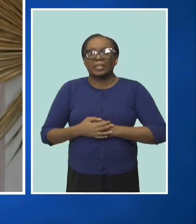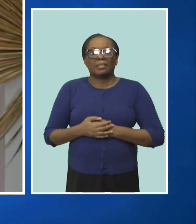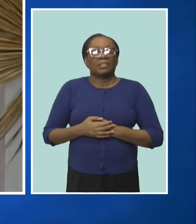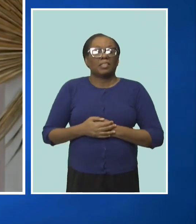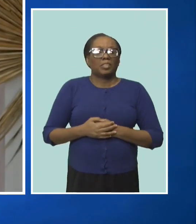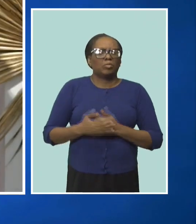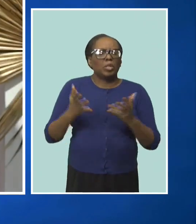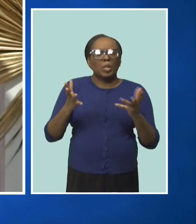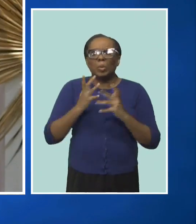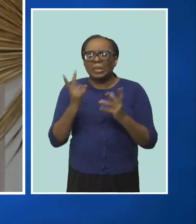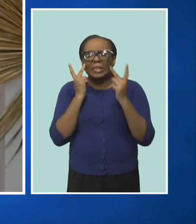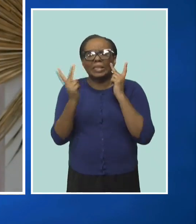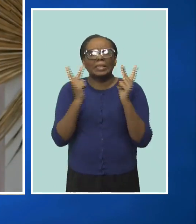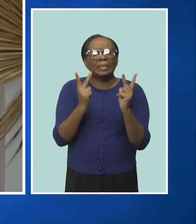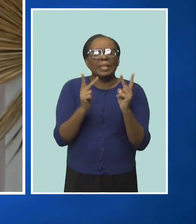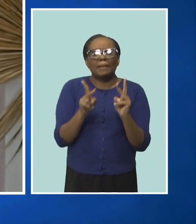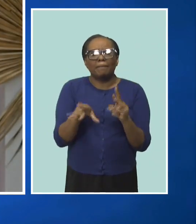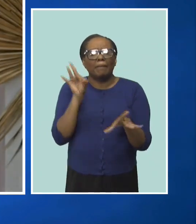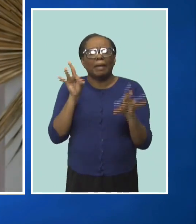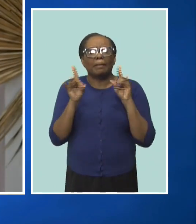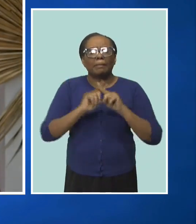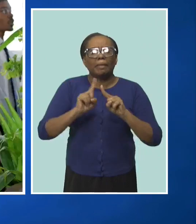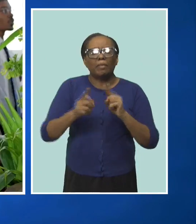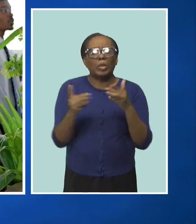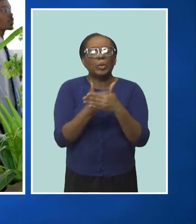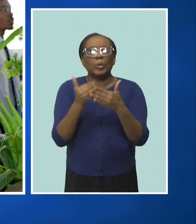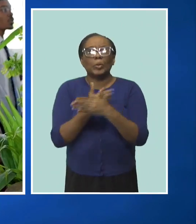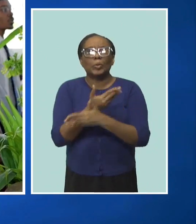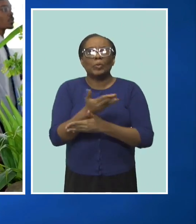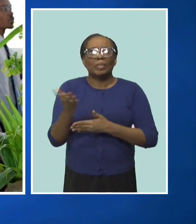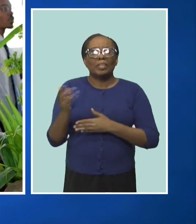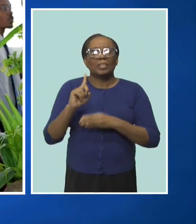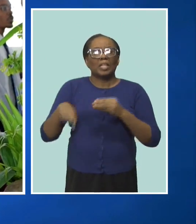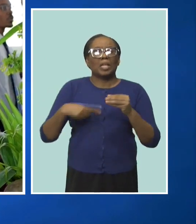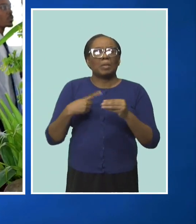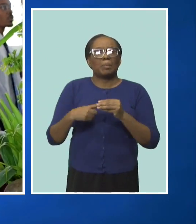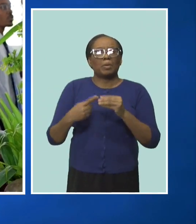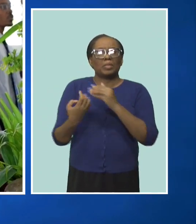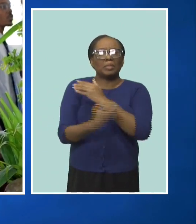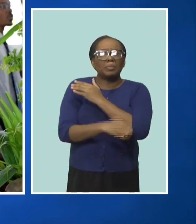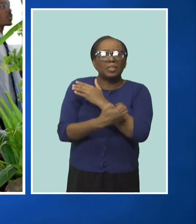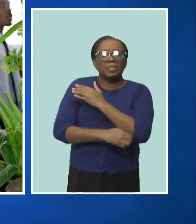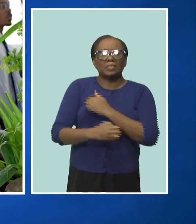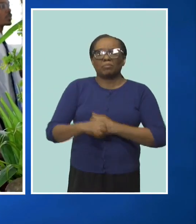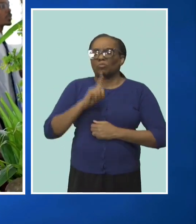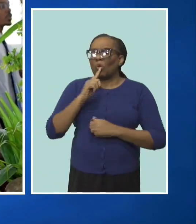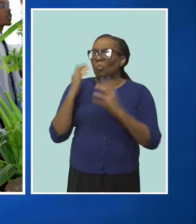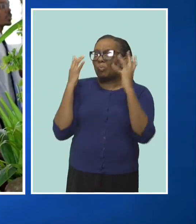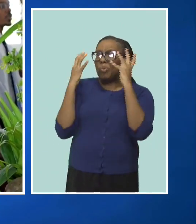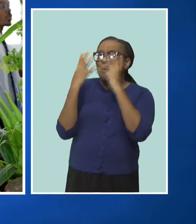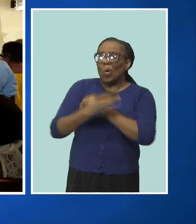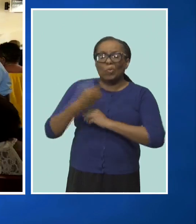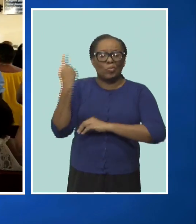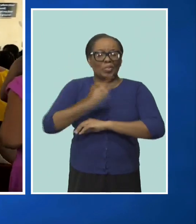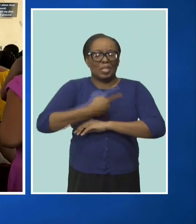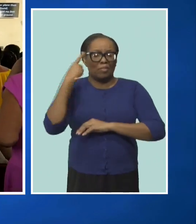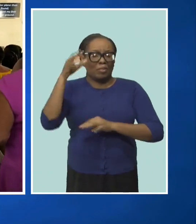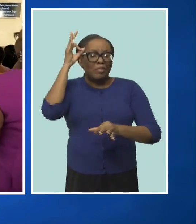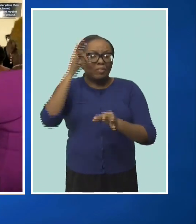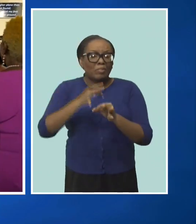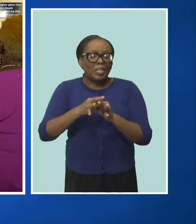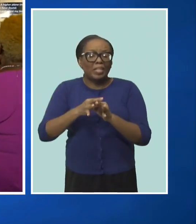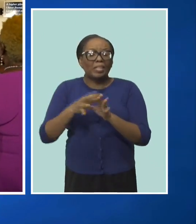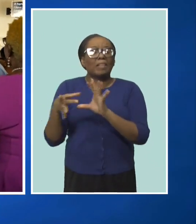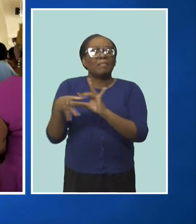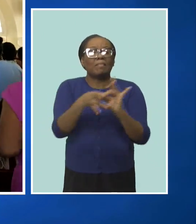wonderful island we call home that you probably didn't know before. Secretariat officials have called it a beautiful day of faith, fellowship,